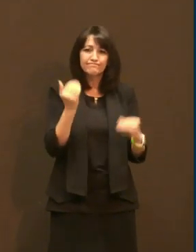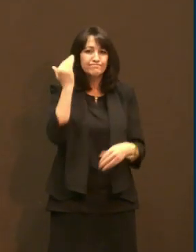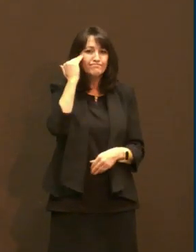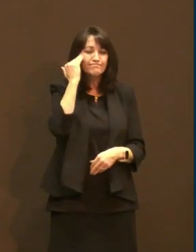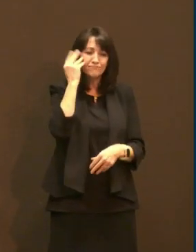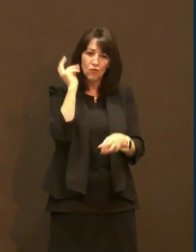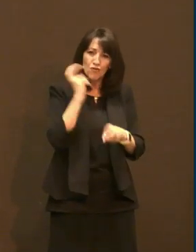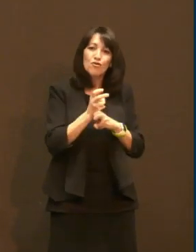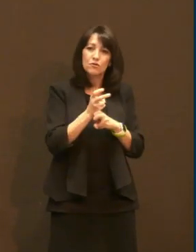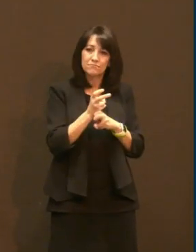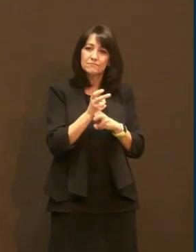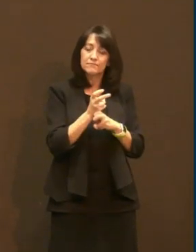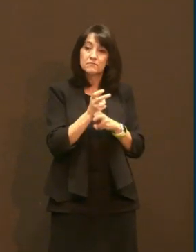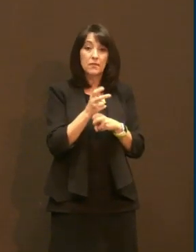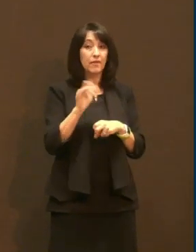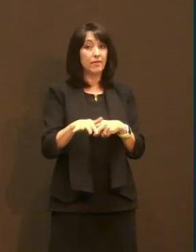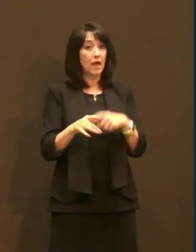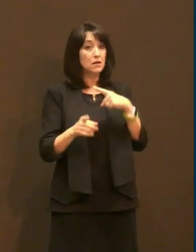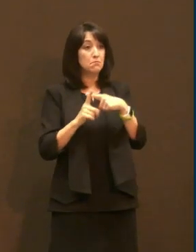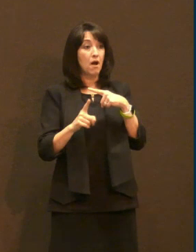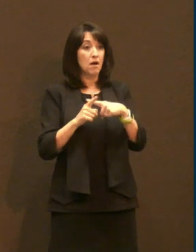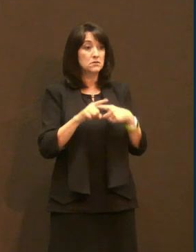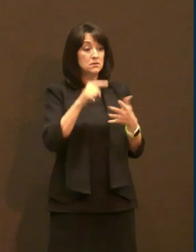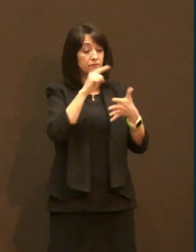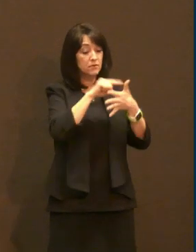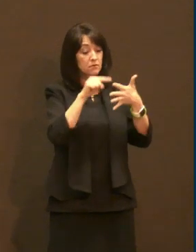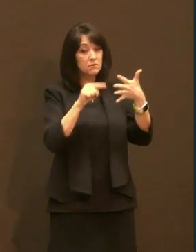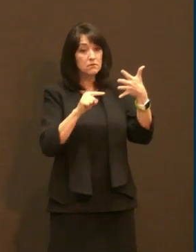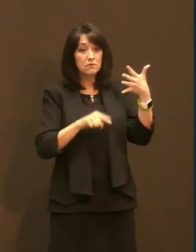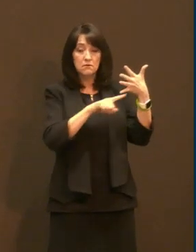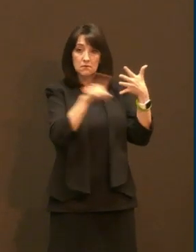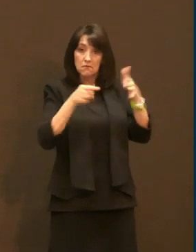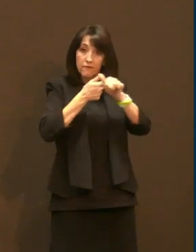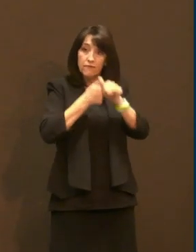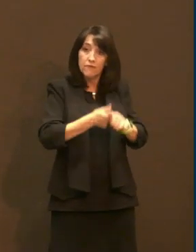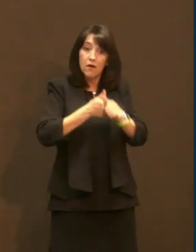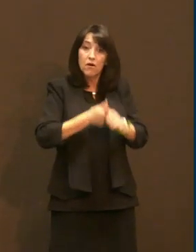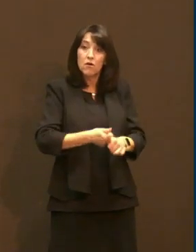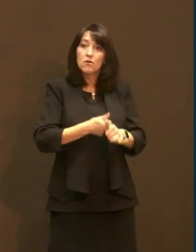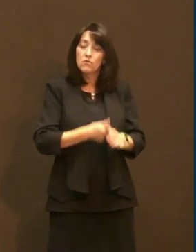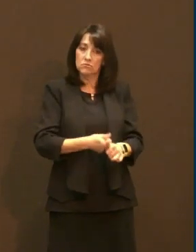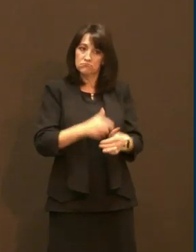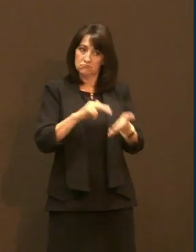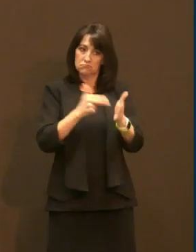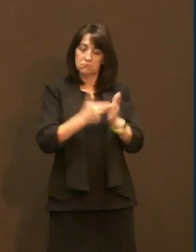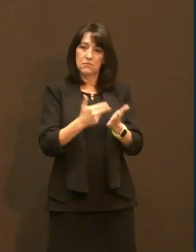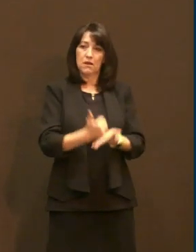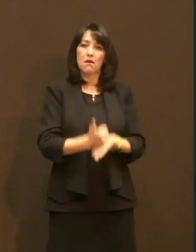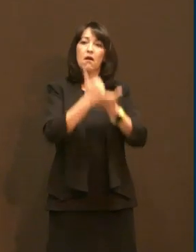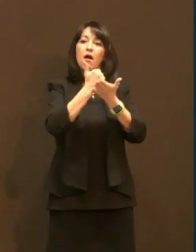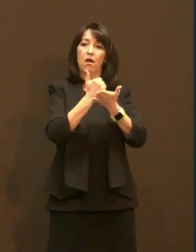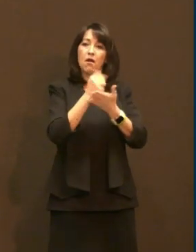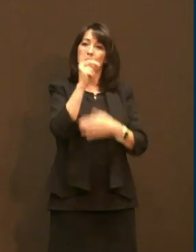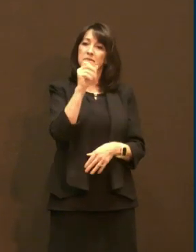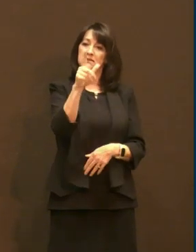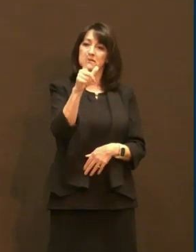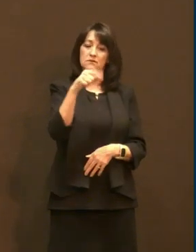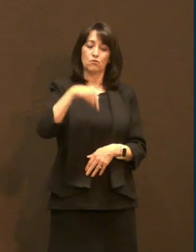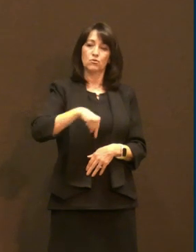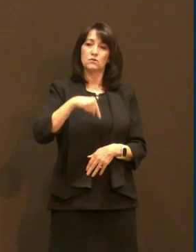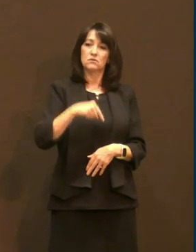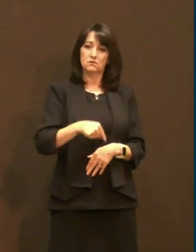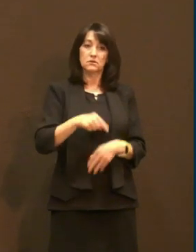It tells us that shortly we'll be able to move, take the foot off the brake, if